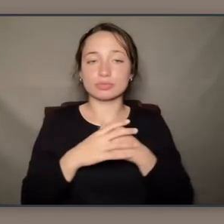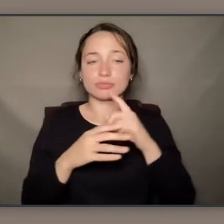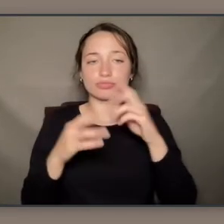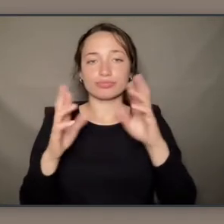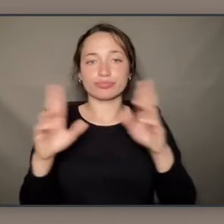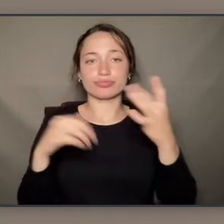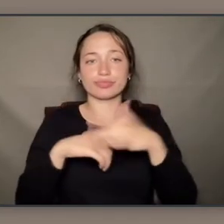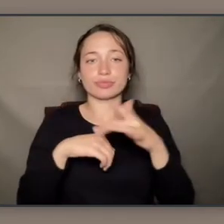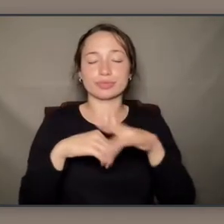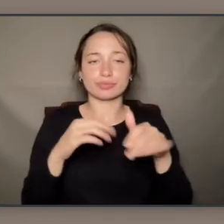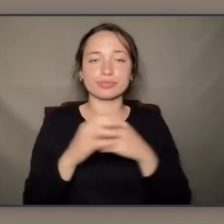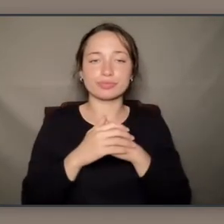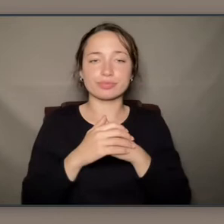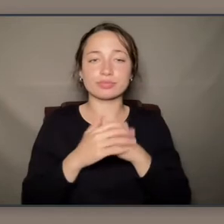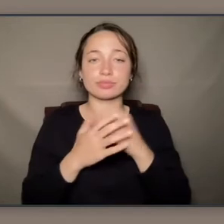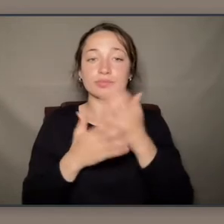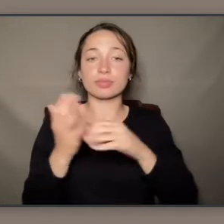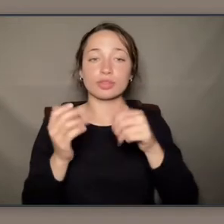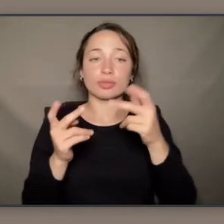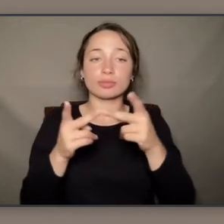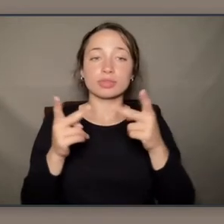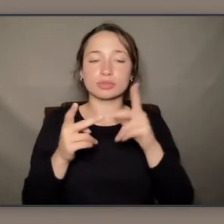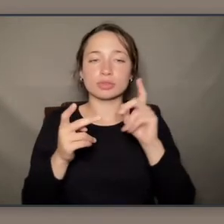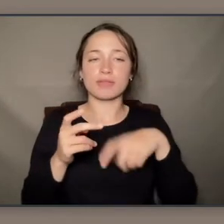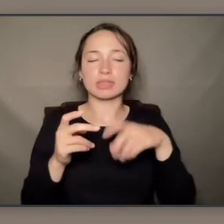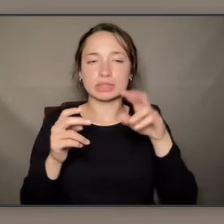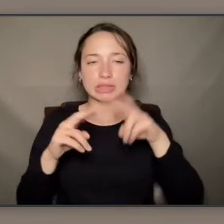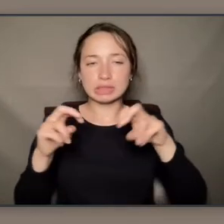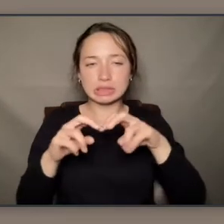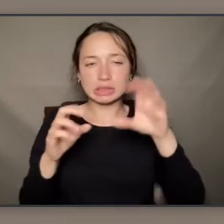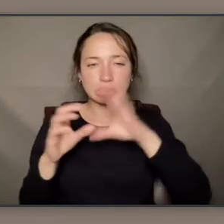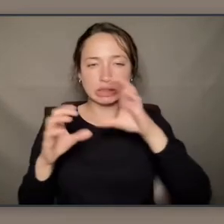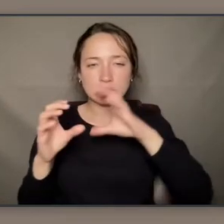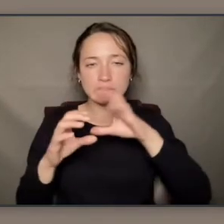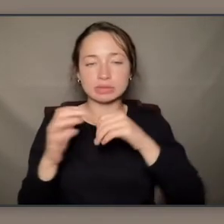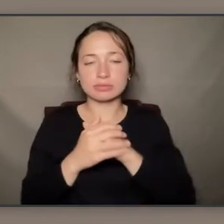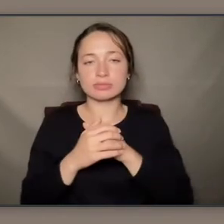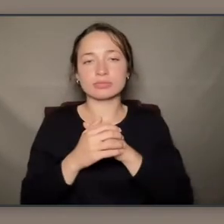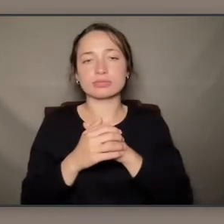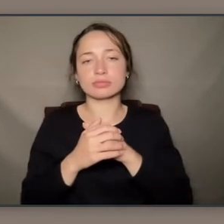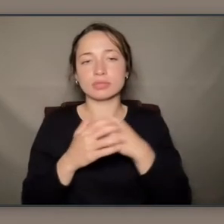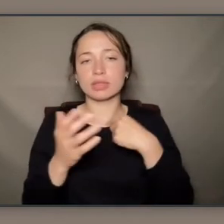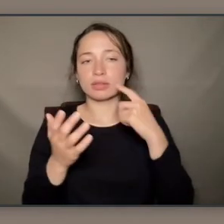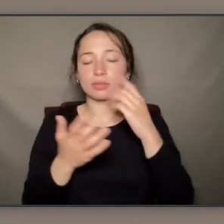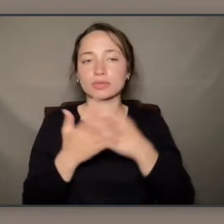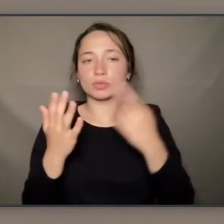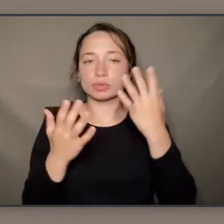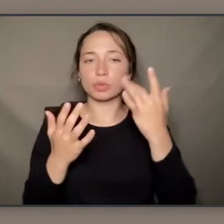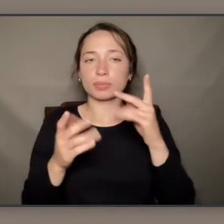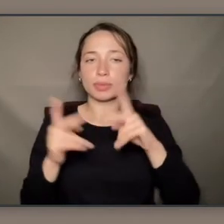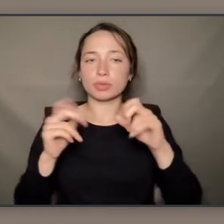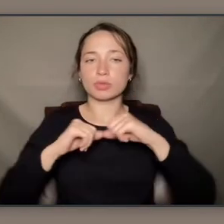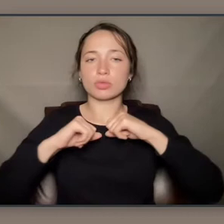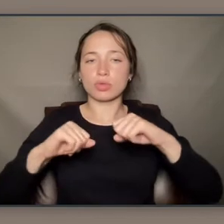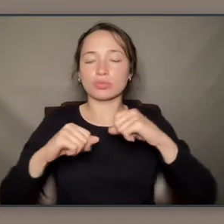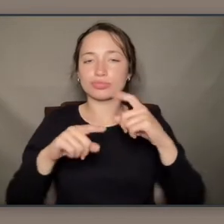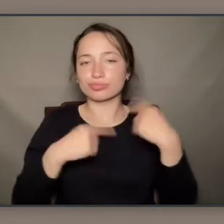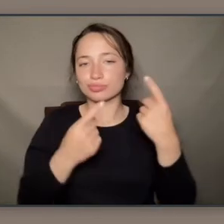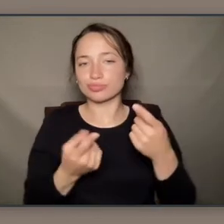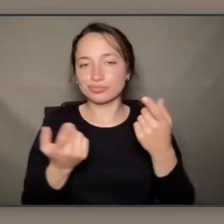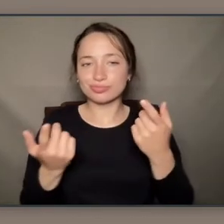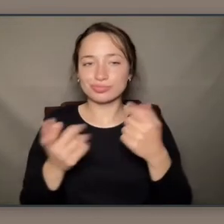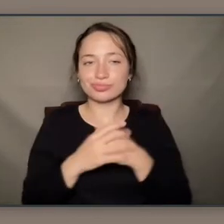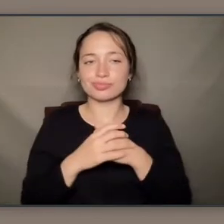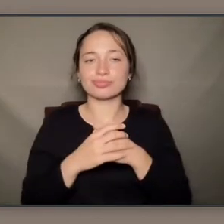readily available, and in other places, you have to dig. And I think part of the reason why is because people are guarded